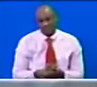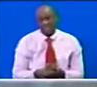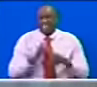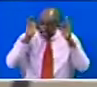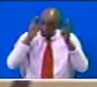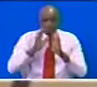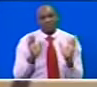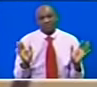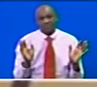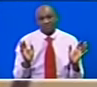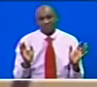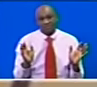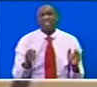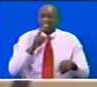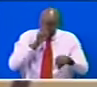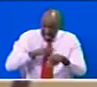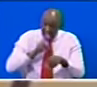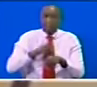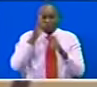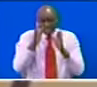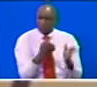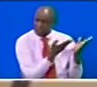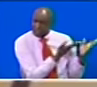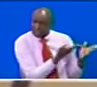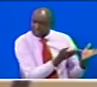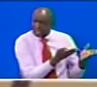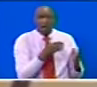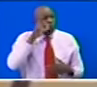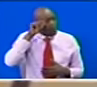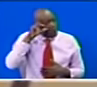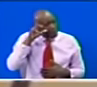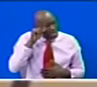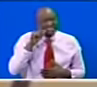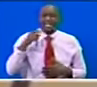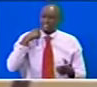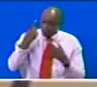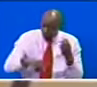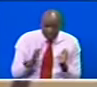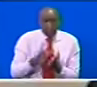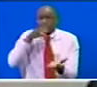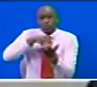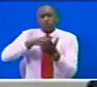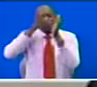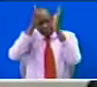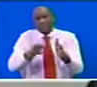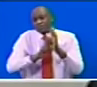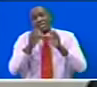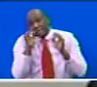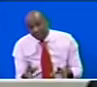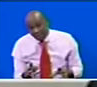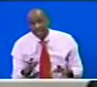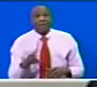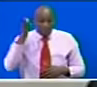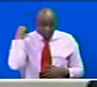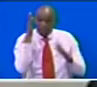Issues. Since the days of the late Ronald Ngala, the coast region has grappled with a quest to position a kingpin. And it is the late cabinet